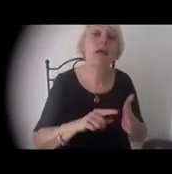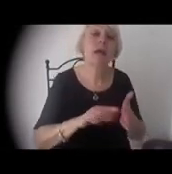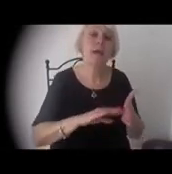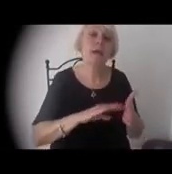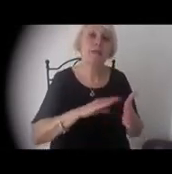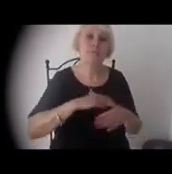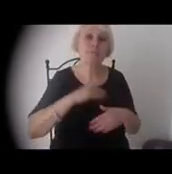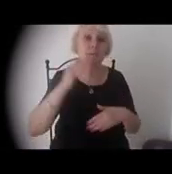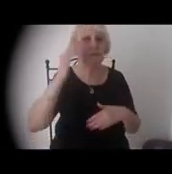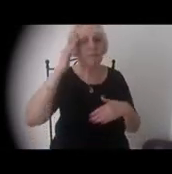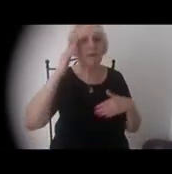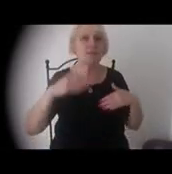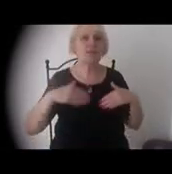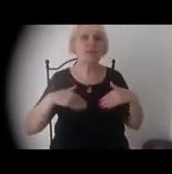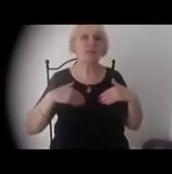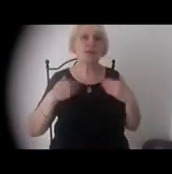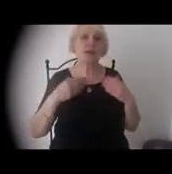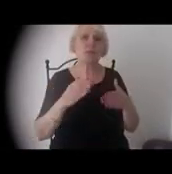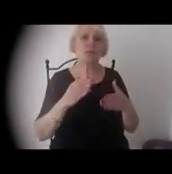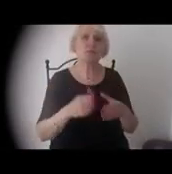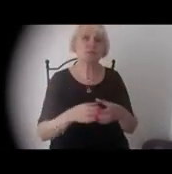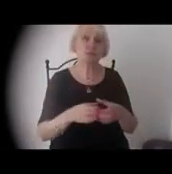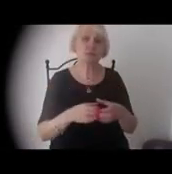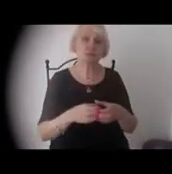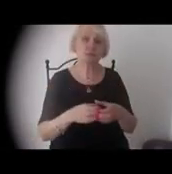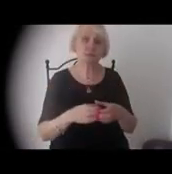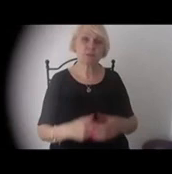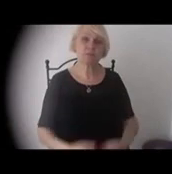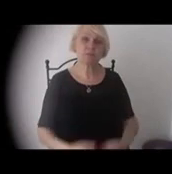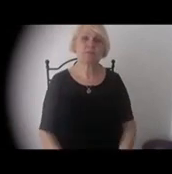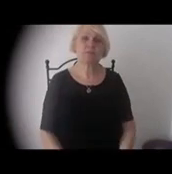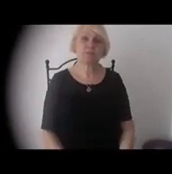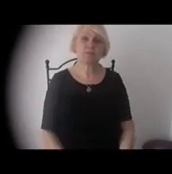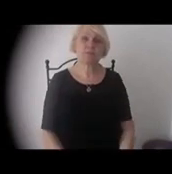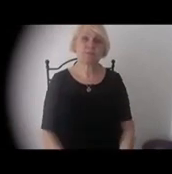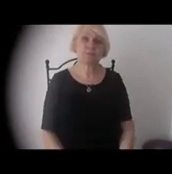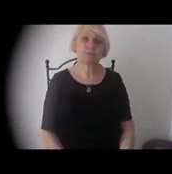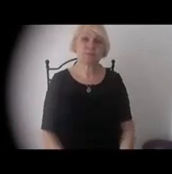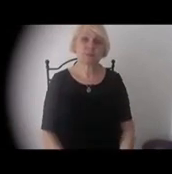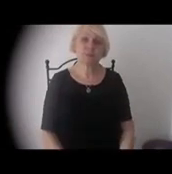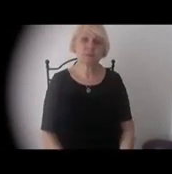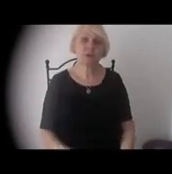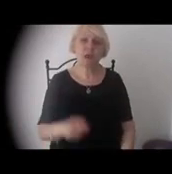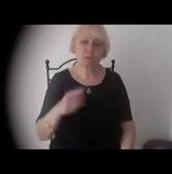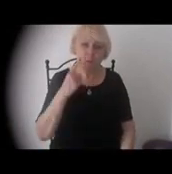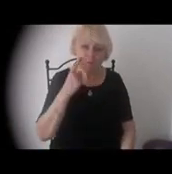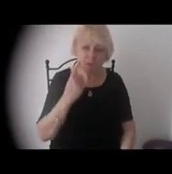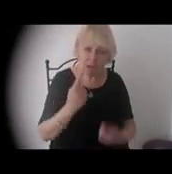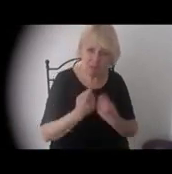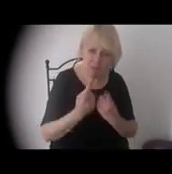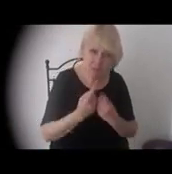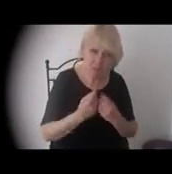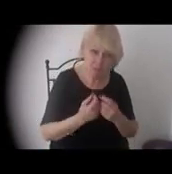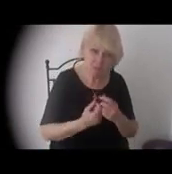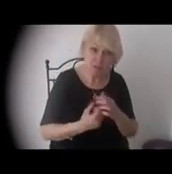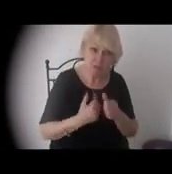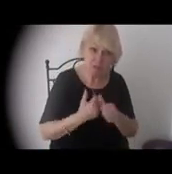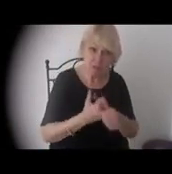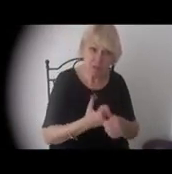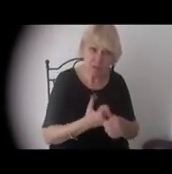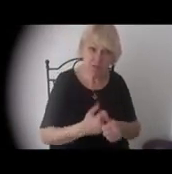got any thoughts or comments and things that you found particularly helpful for young people through lockdown? So I